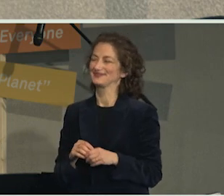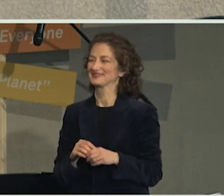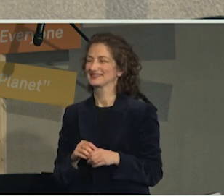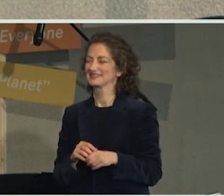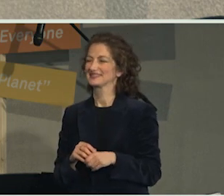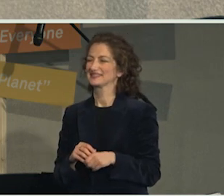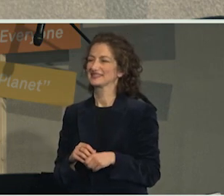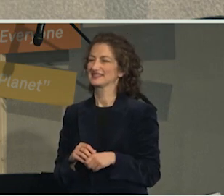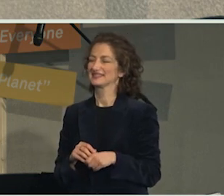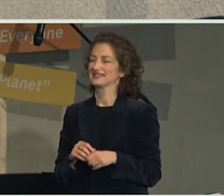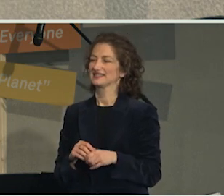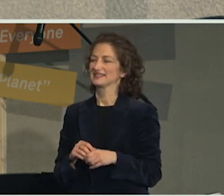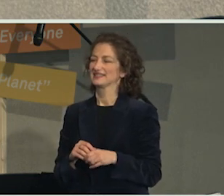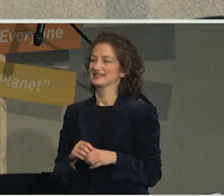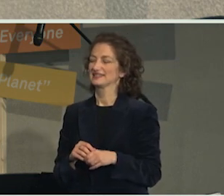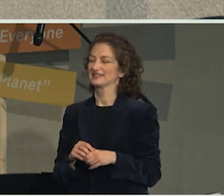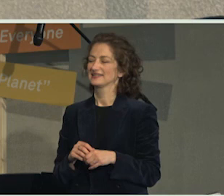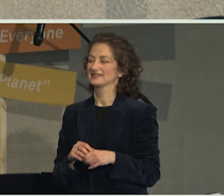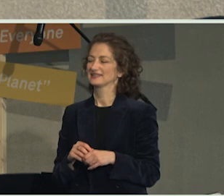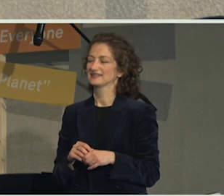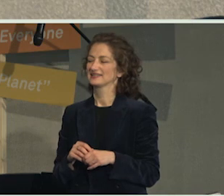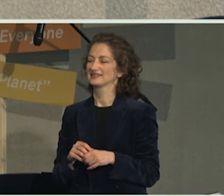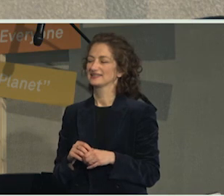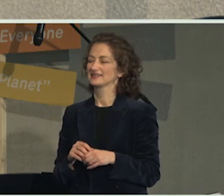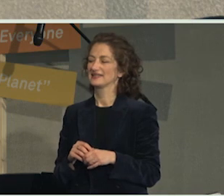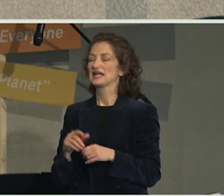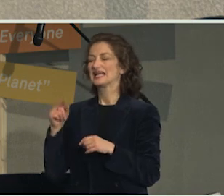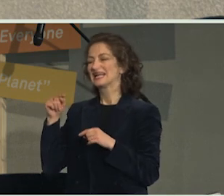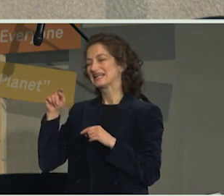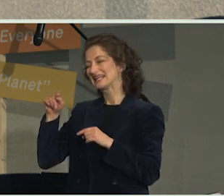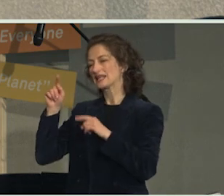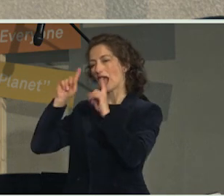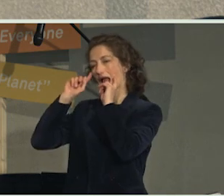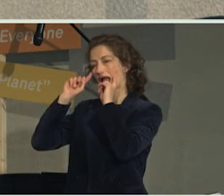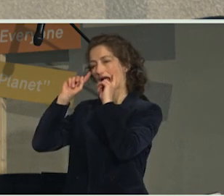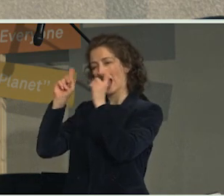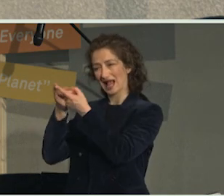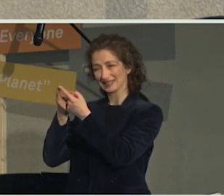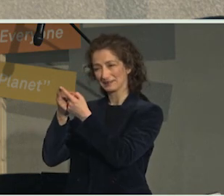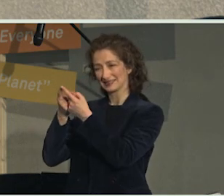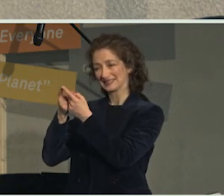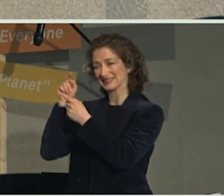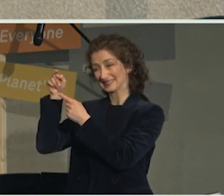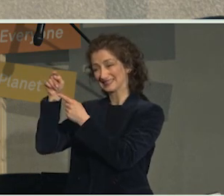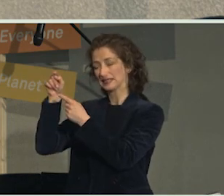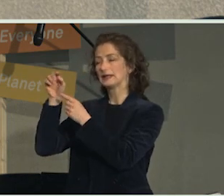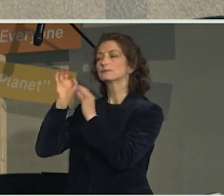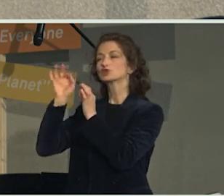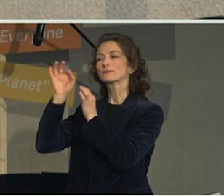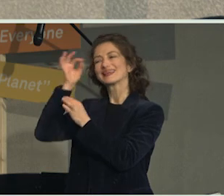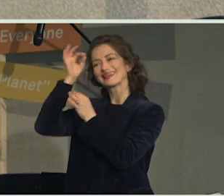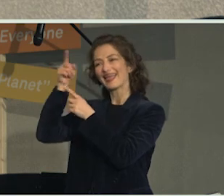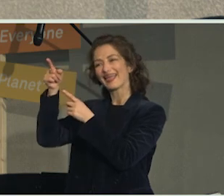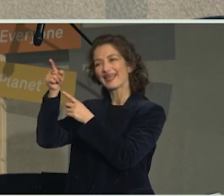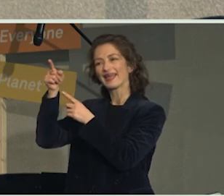the assumptions that ideas that are circulating in the academy are not circulating in communities. And then in fact,